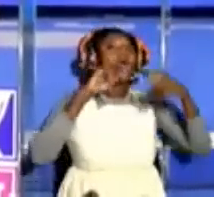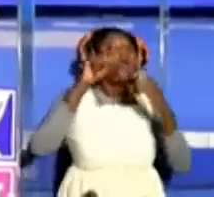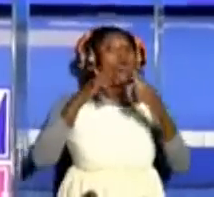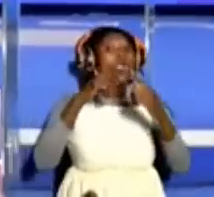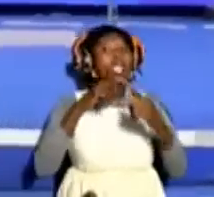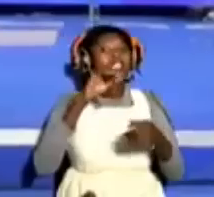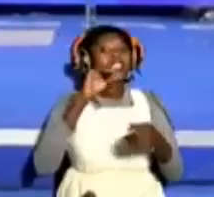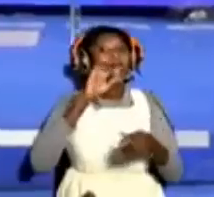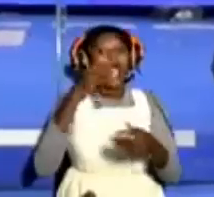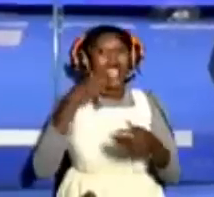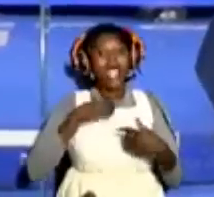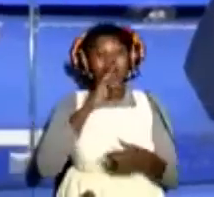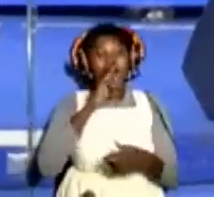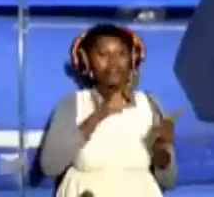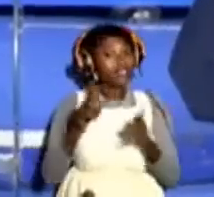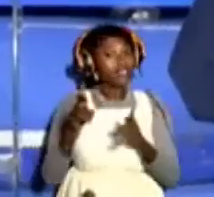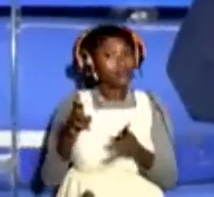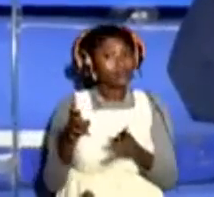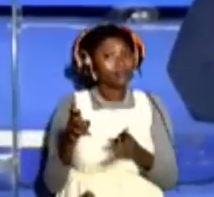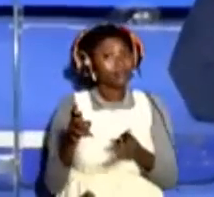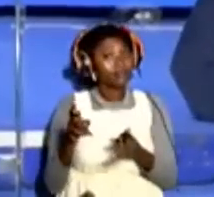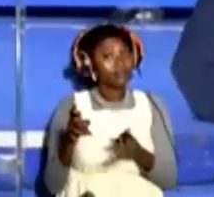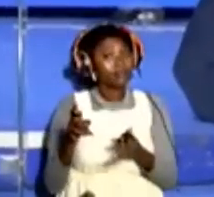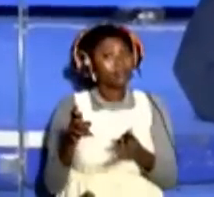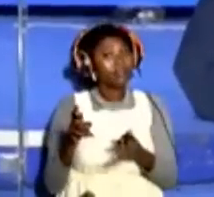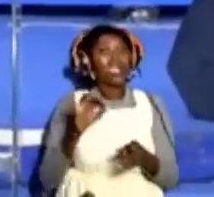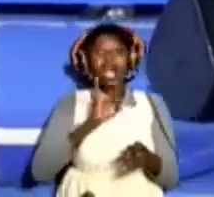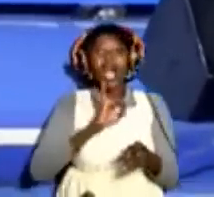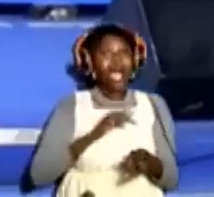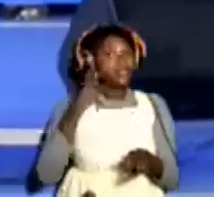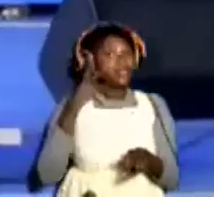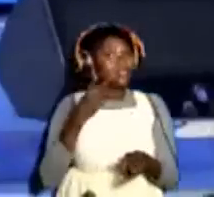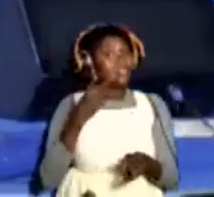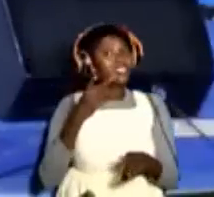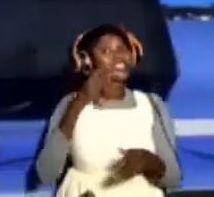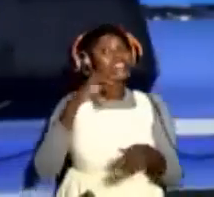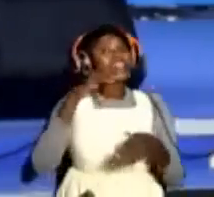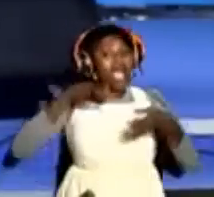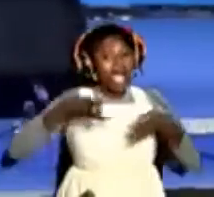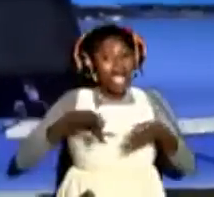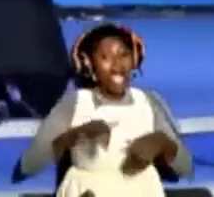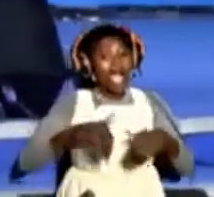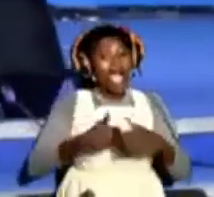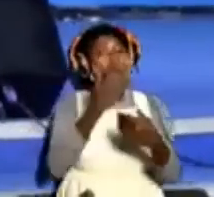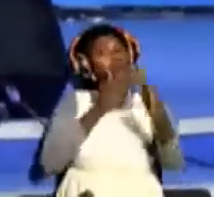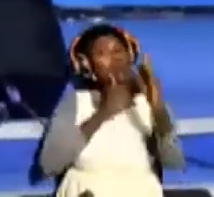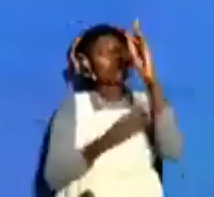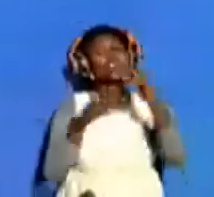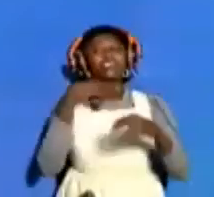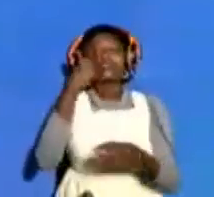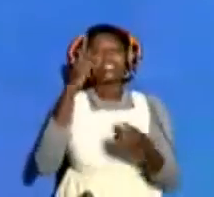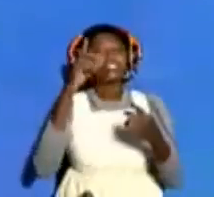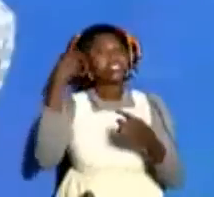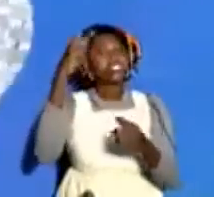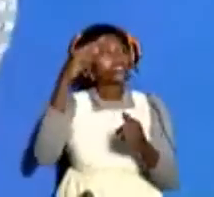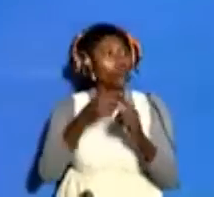Whenever I've read the word of God, and I see the way God speaks his word, I don't know